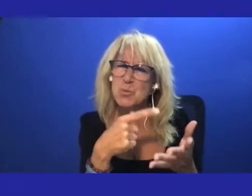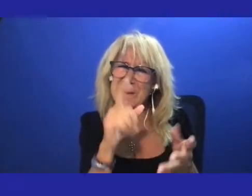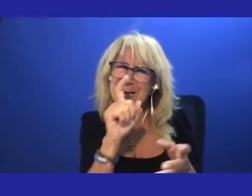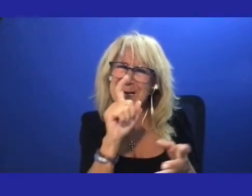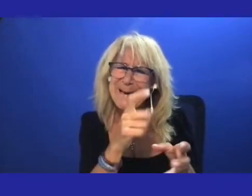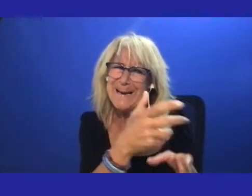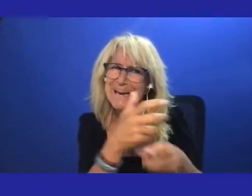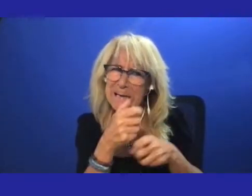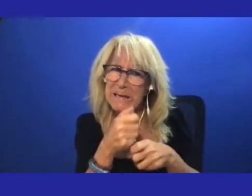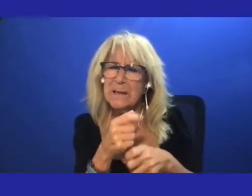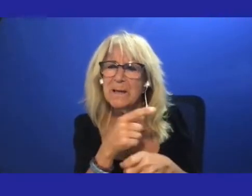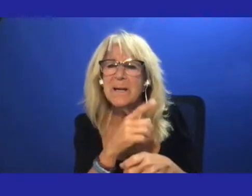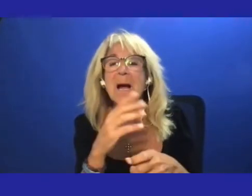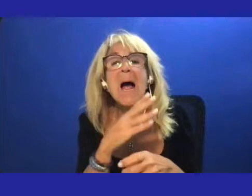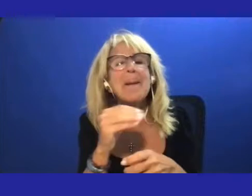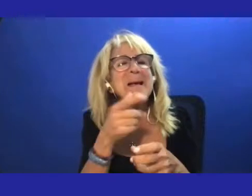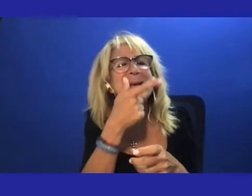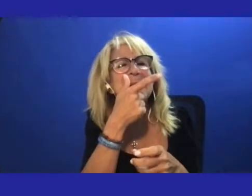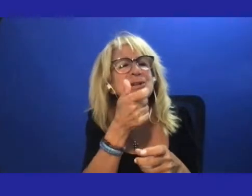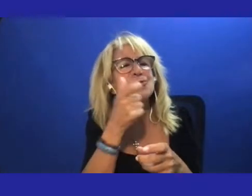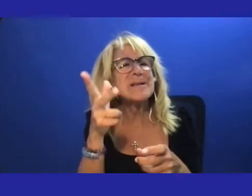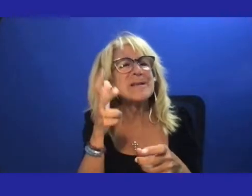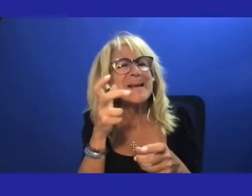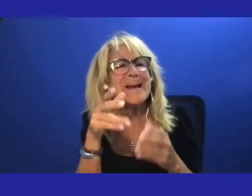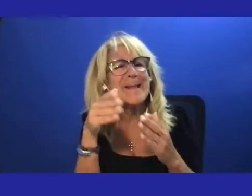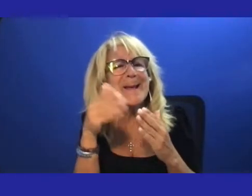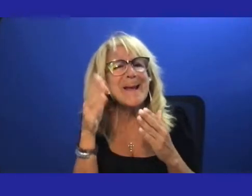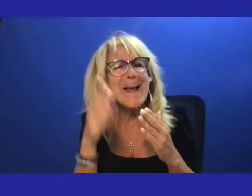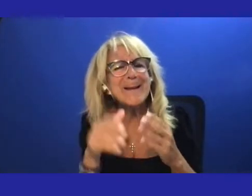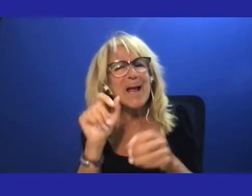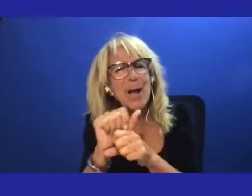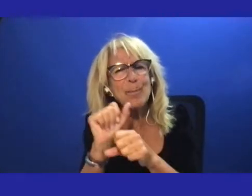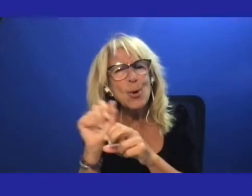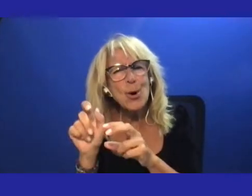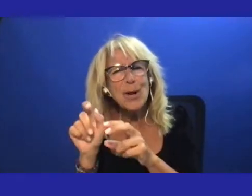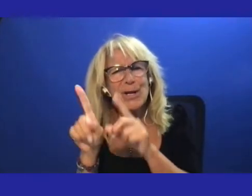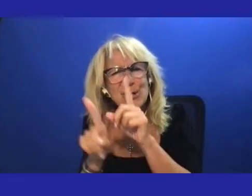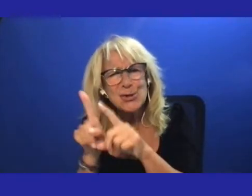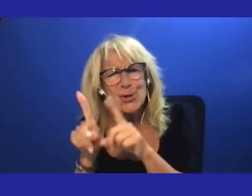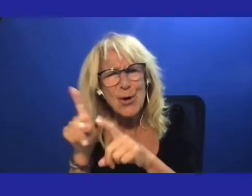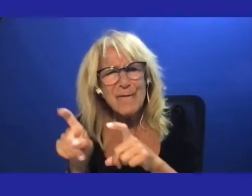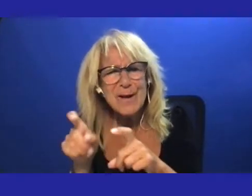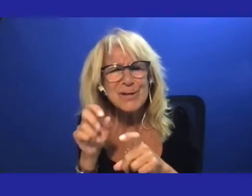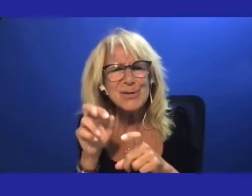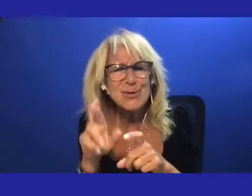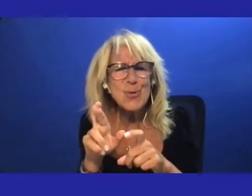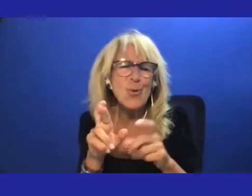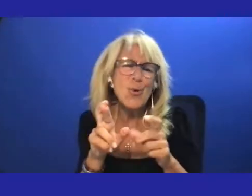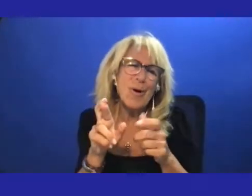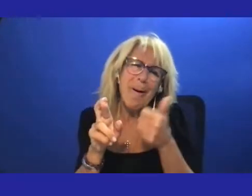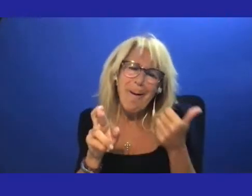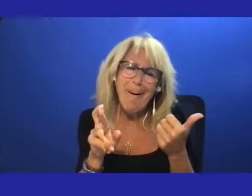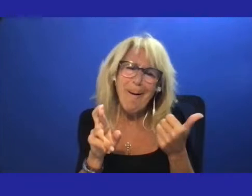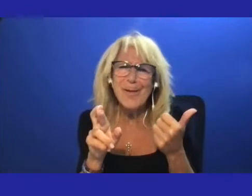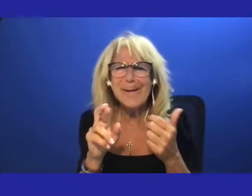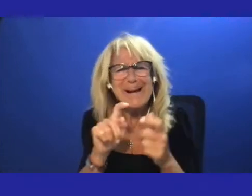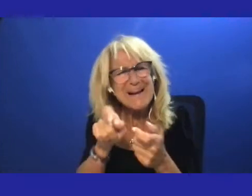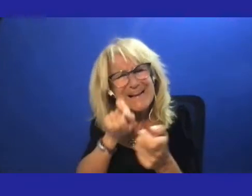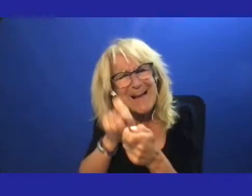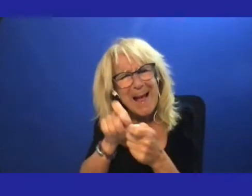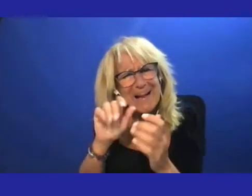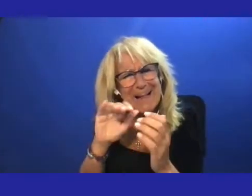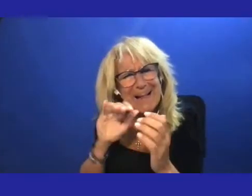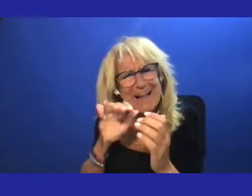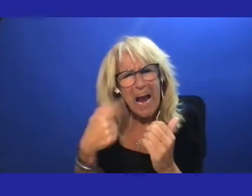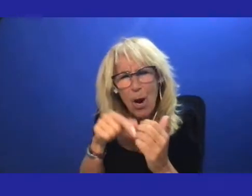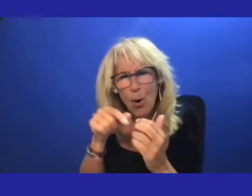it once we have this data, whether it be in employee surveys or so on, just exactly how we have looked at it and are trying to